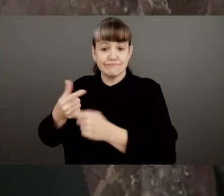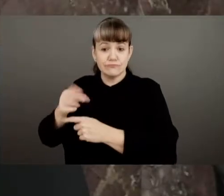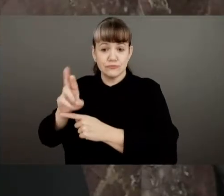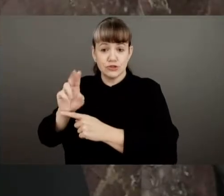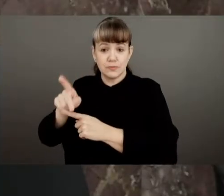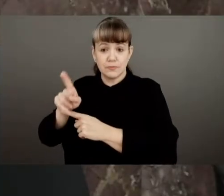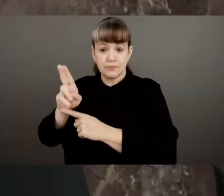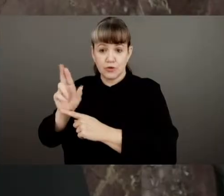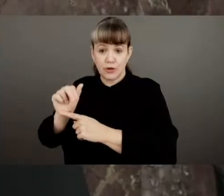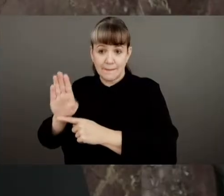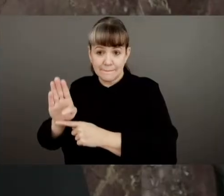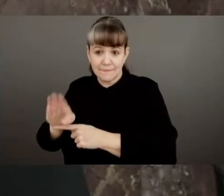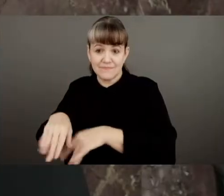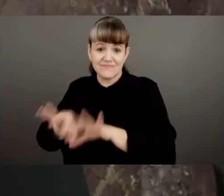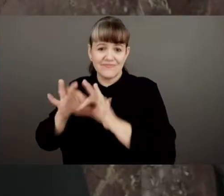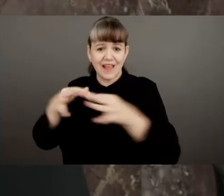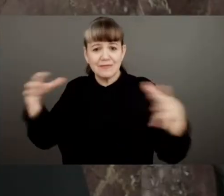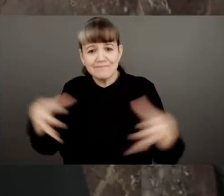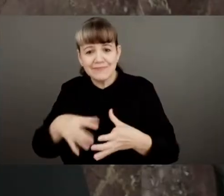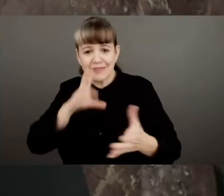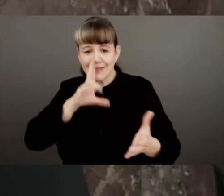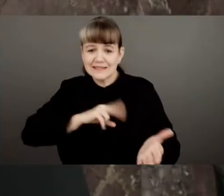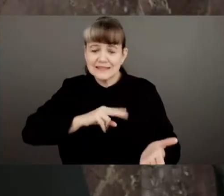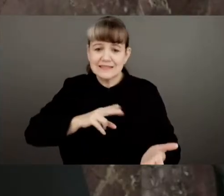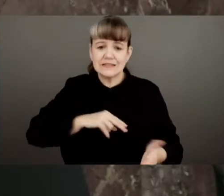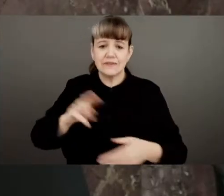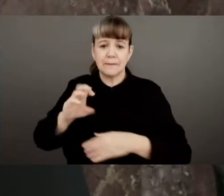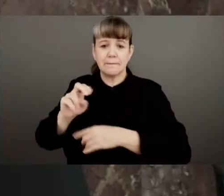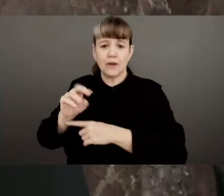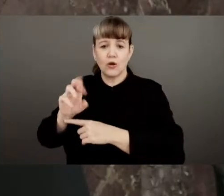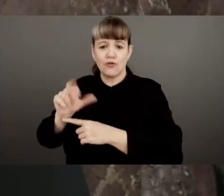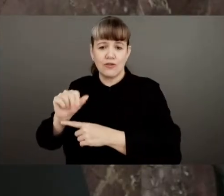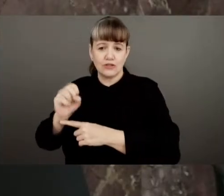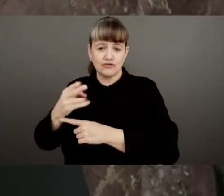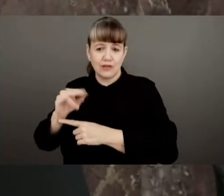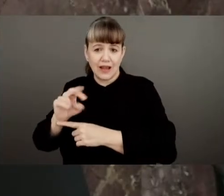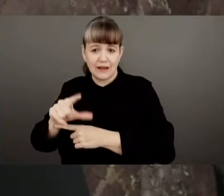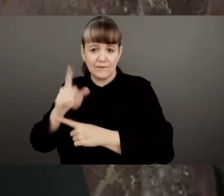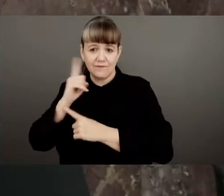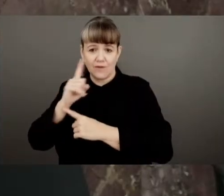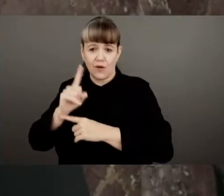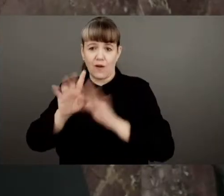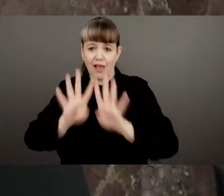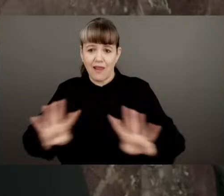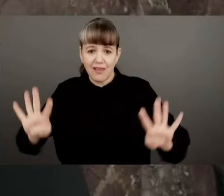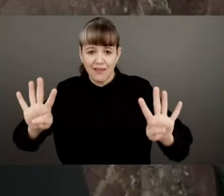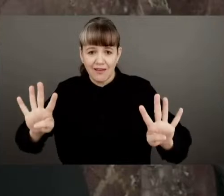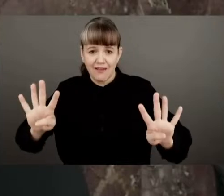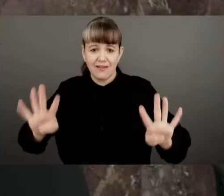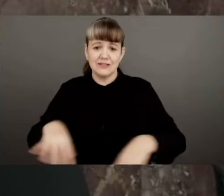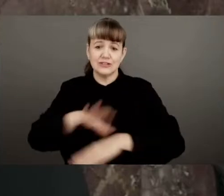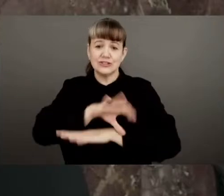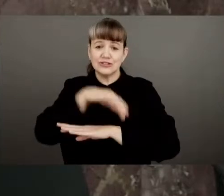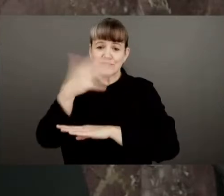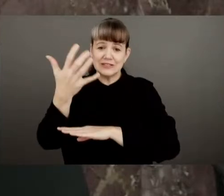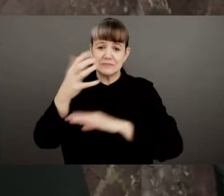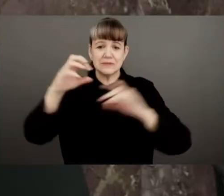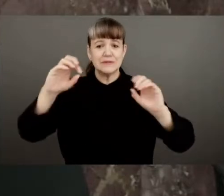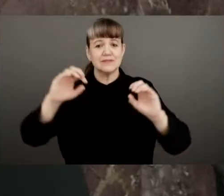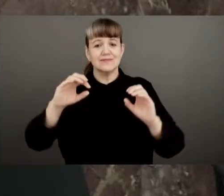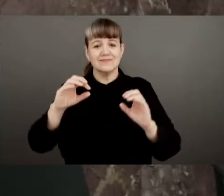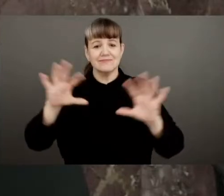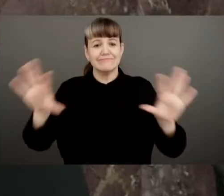trees lighting up our streets. Our Filipino friends begin their joyful Simbang Gabi